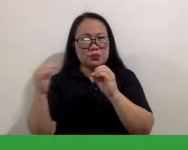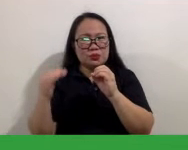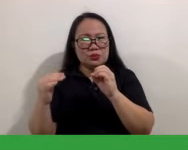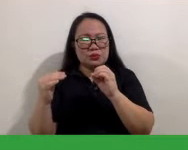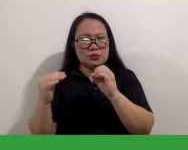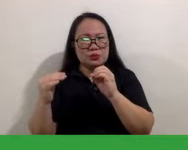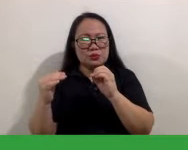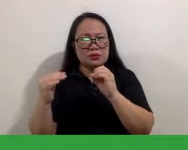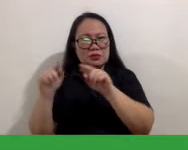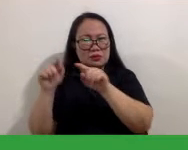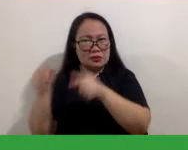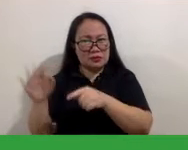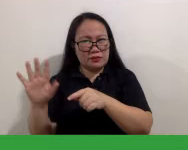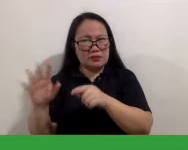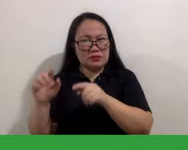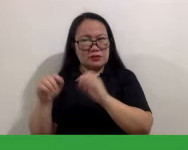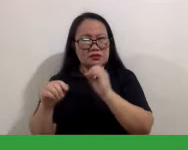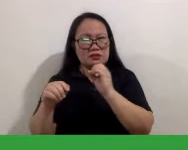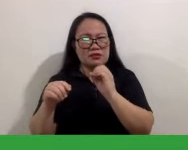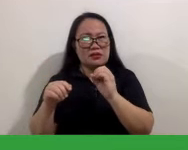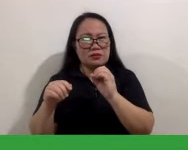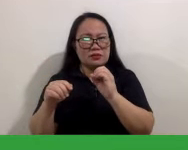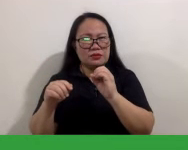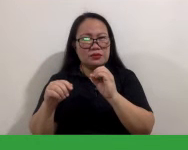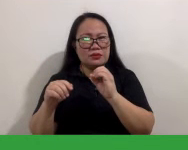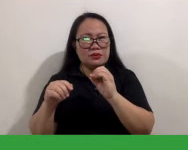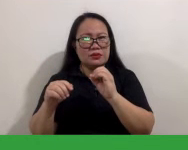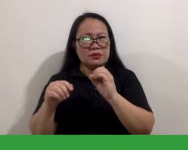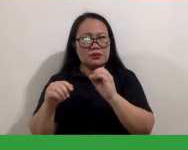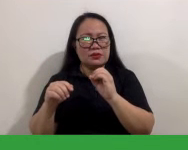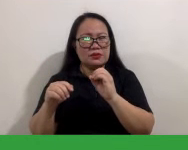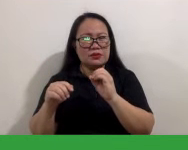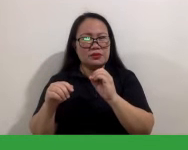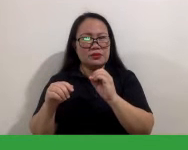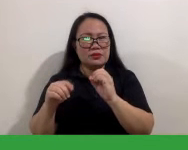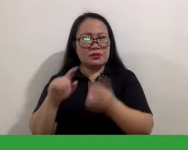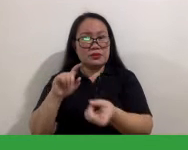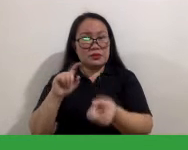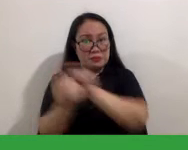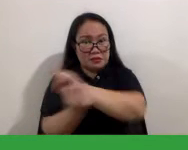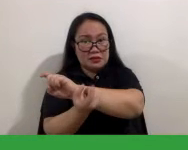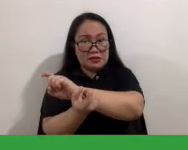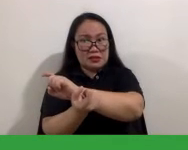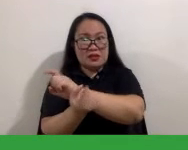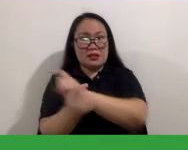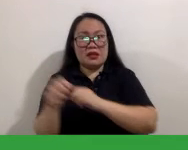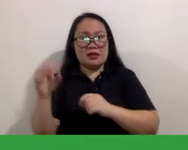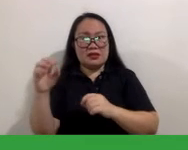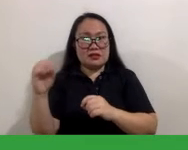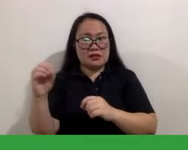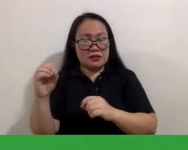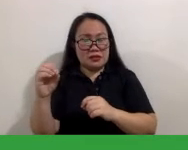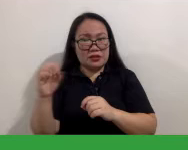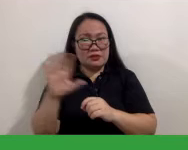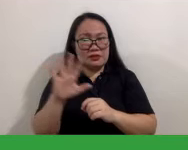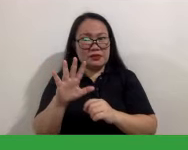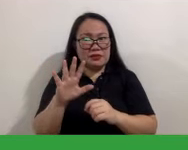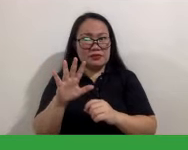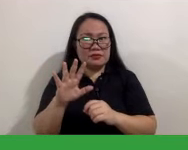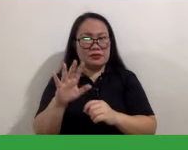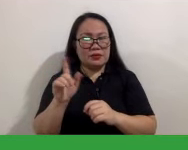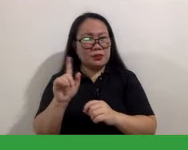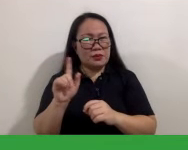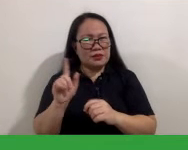0. Next, gamitan ko ng parenthesis, 5 times 0, that is still 0. Baliktarin ko siya, 0 times 5, that is